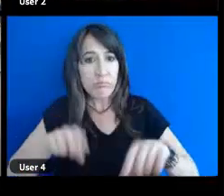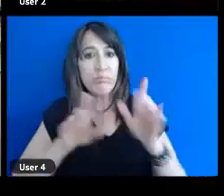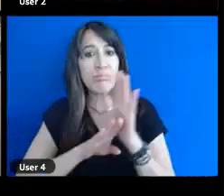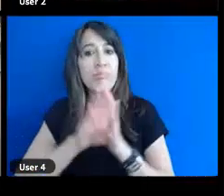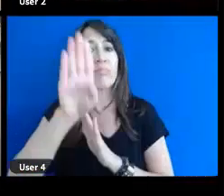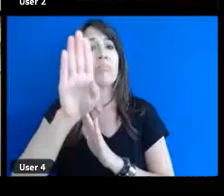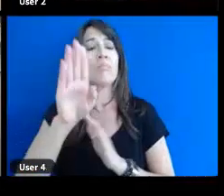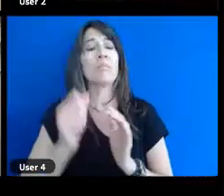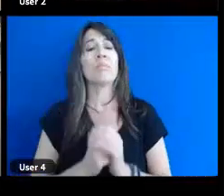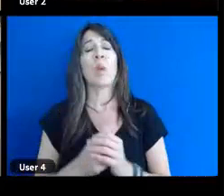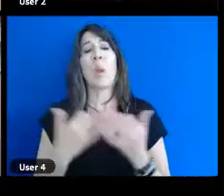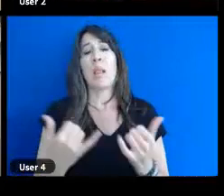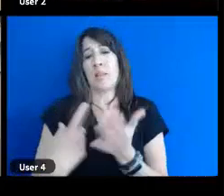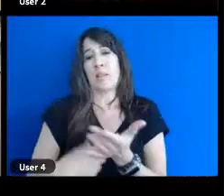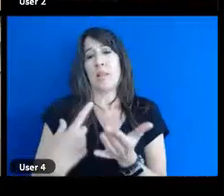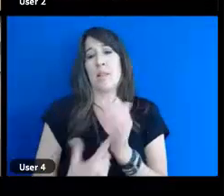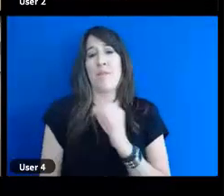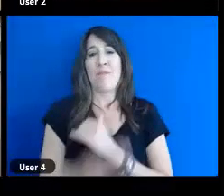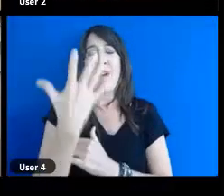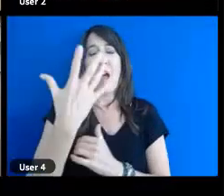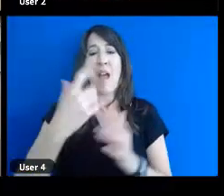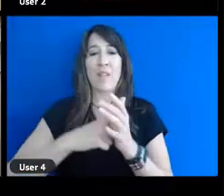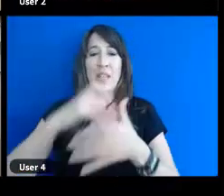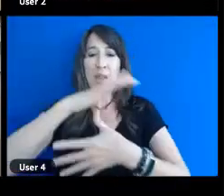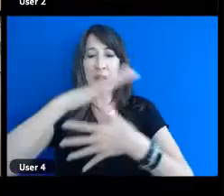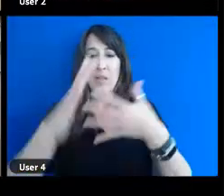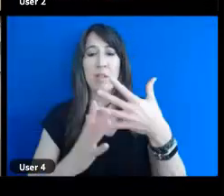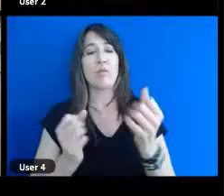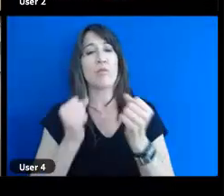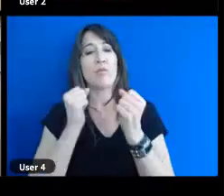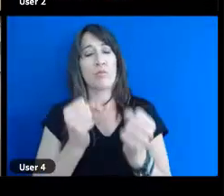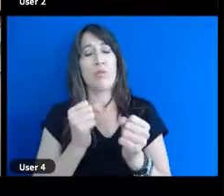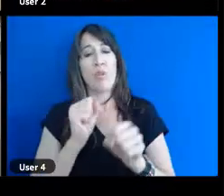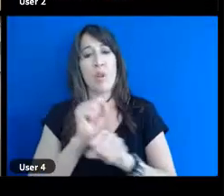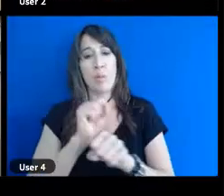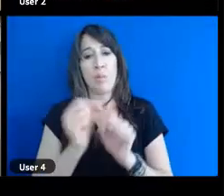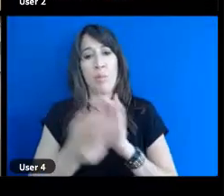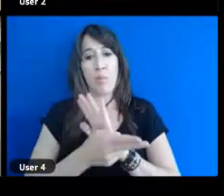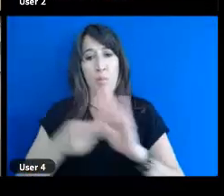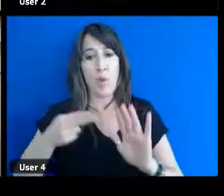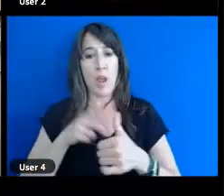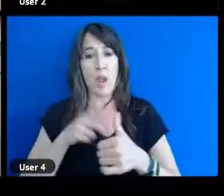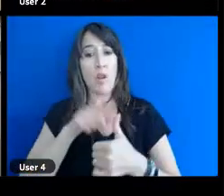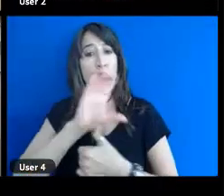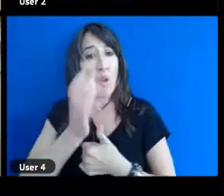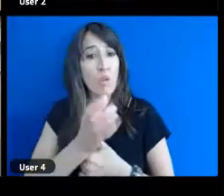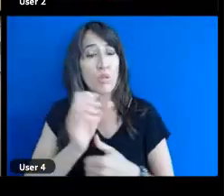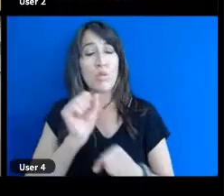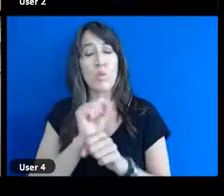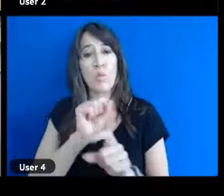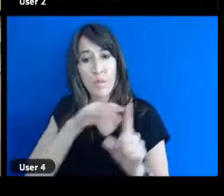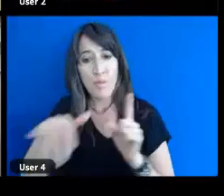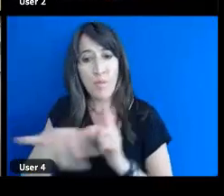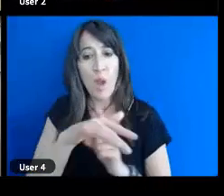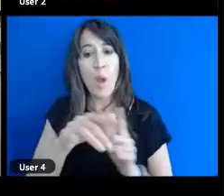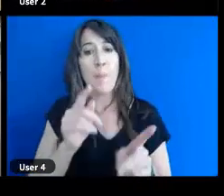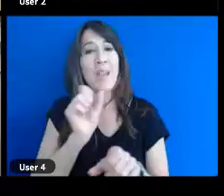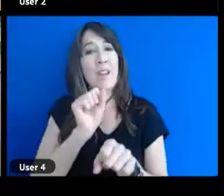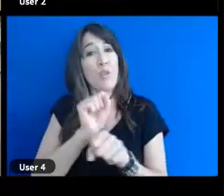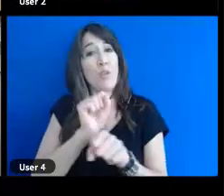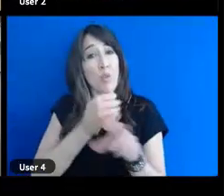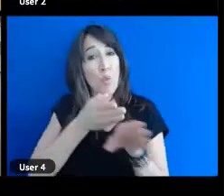bit about what are the 5 key elements of a really strong employer brand. So those would be culture, work environment,